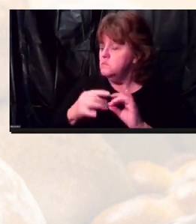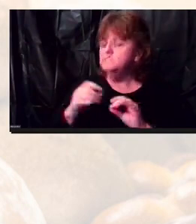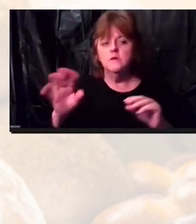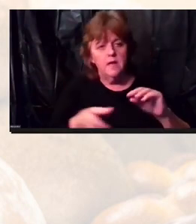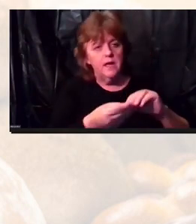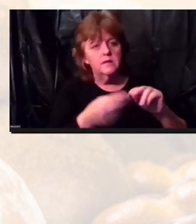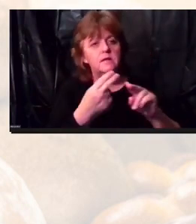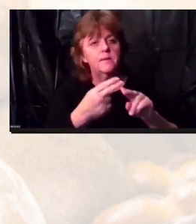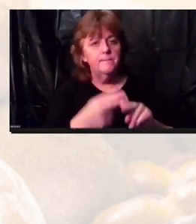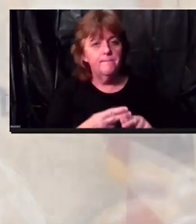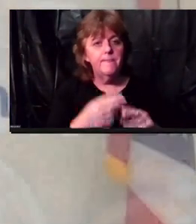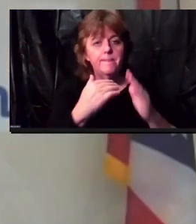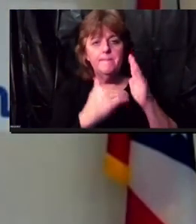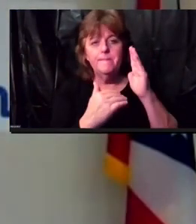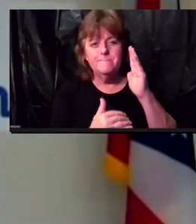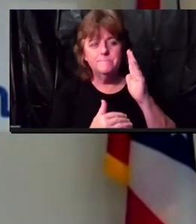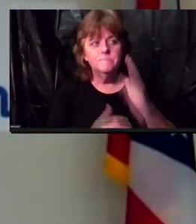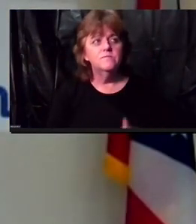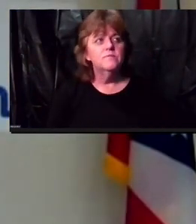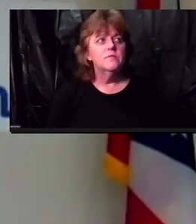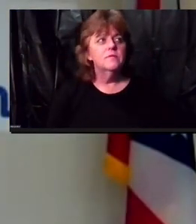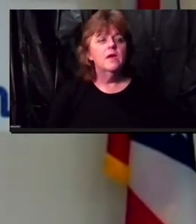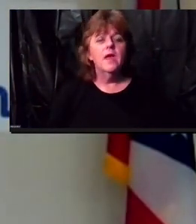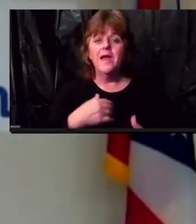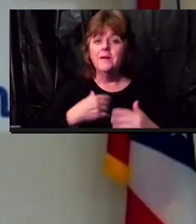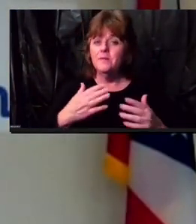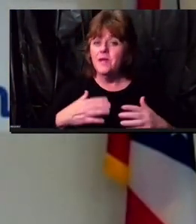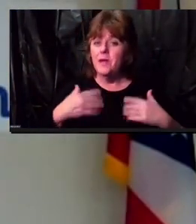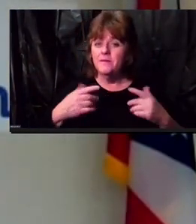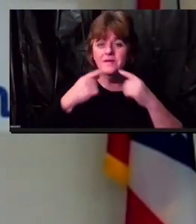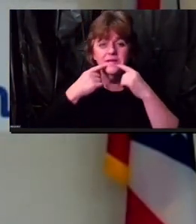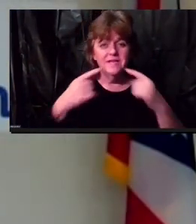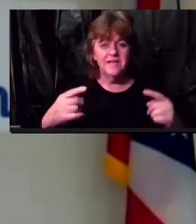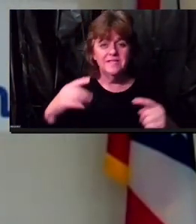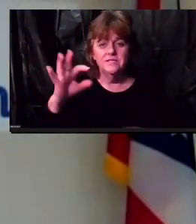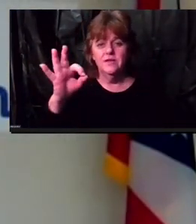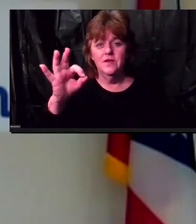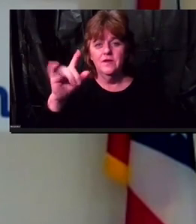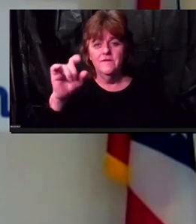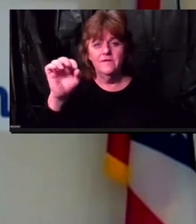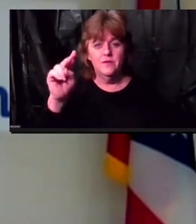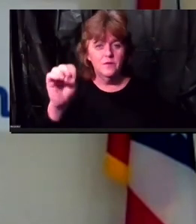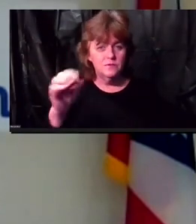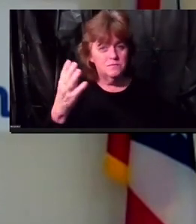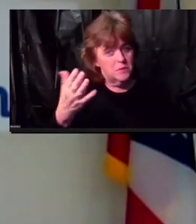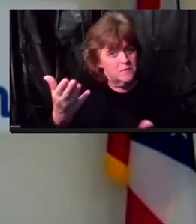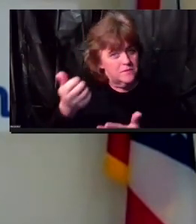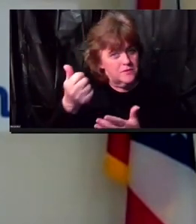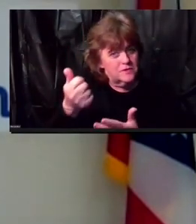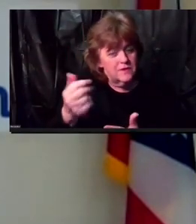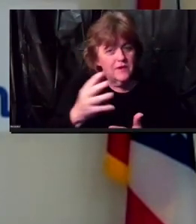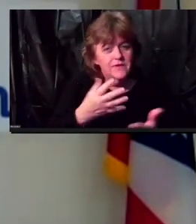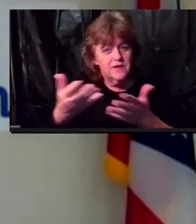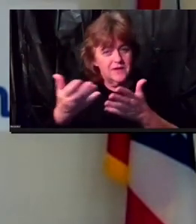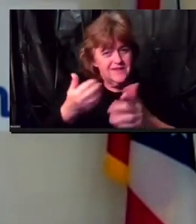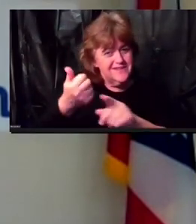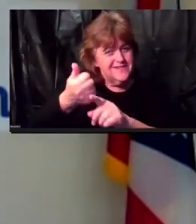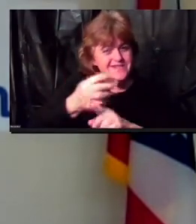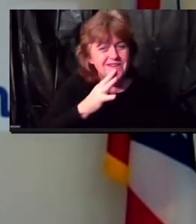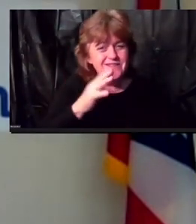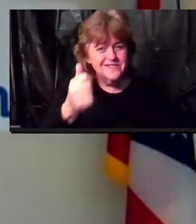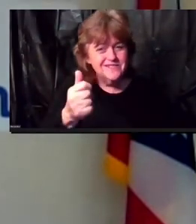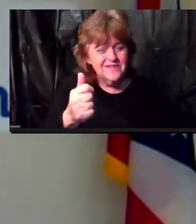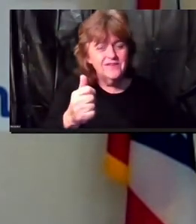And finally, I'm happy to announce that Florence, and who's on, and maybe Florence, you may want to jump in on this, but Florence